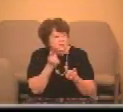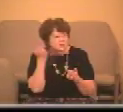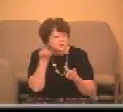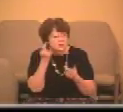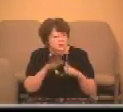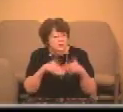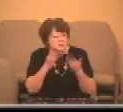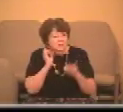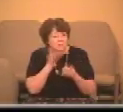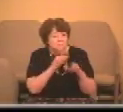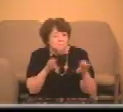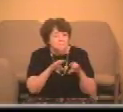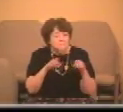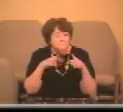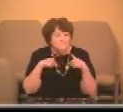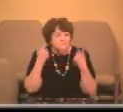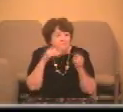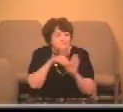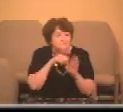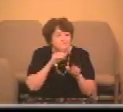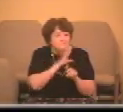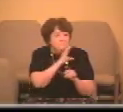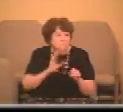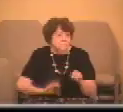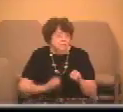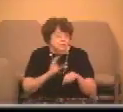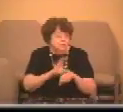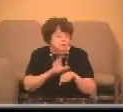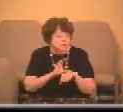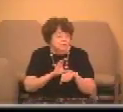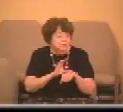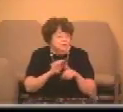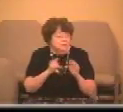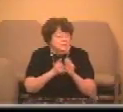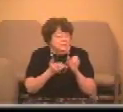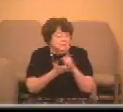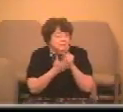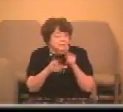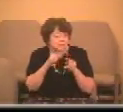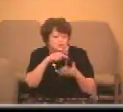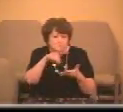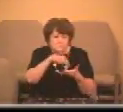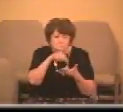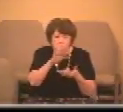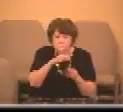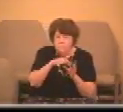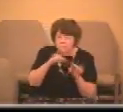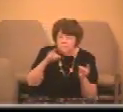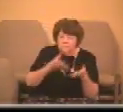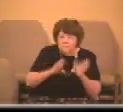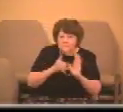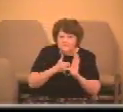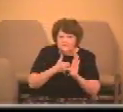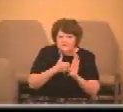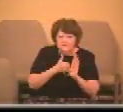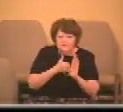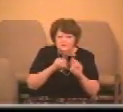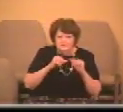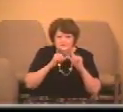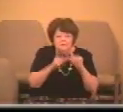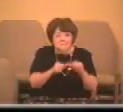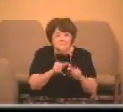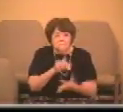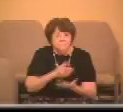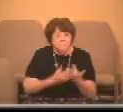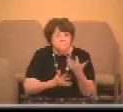at Christ Church. They are the processes that help you stir your spirit and allow it to stay boiling and